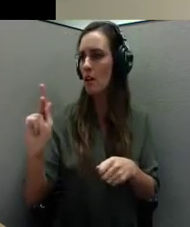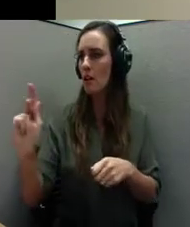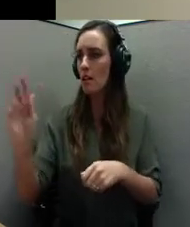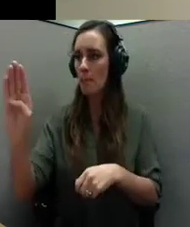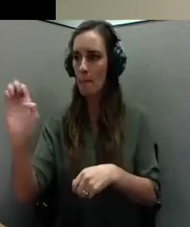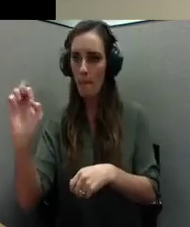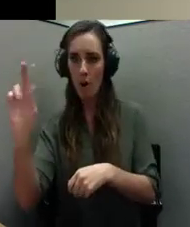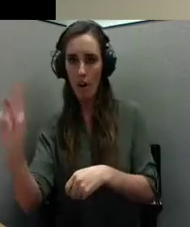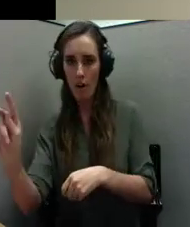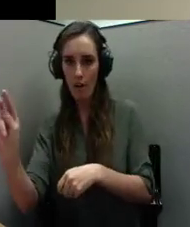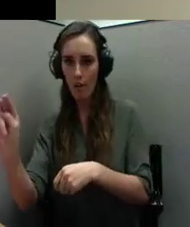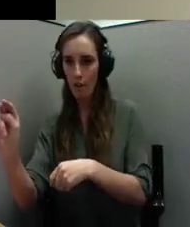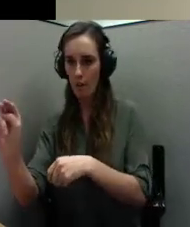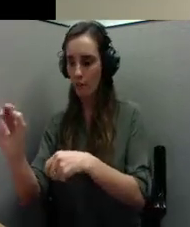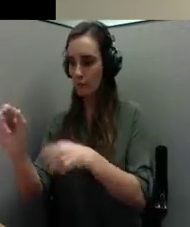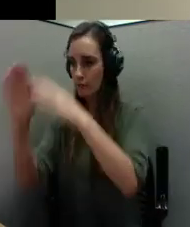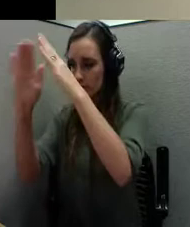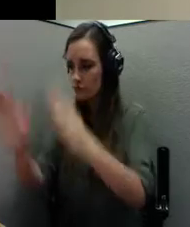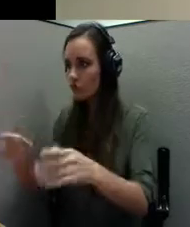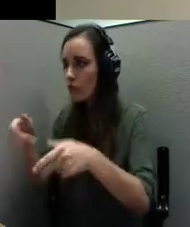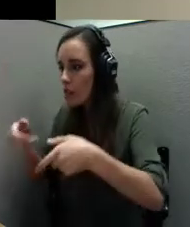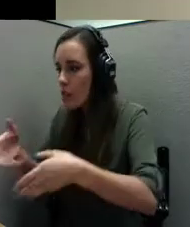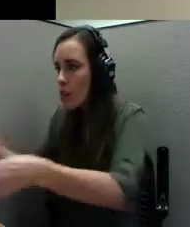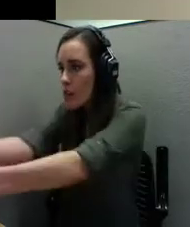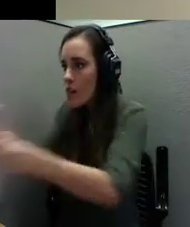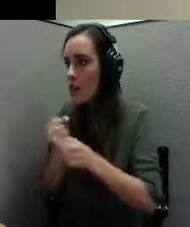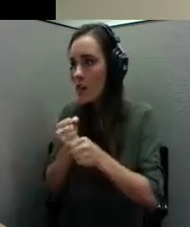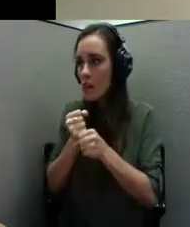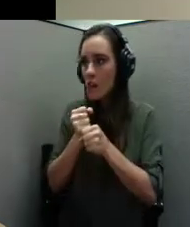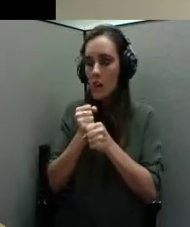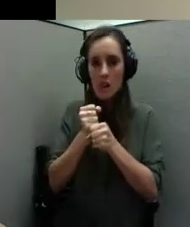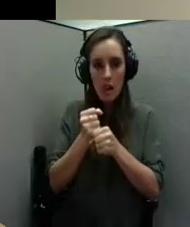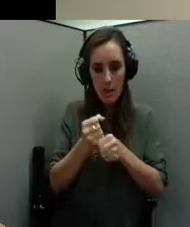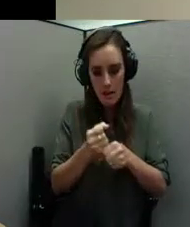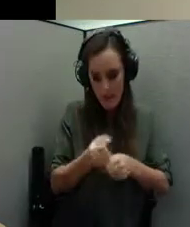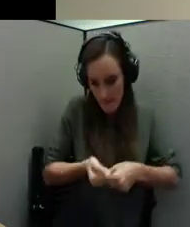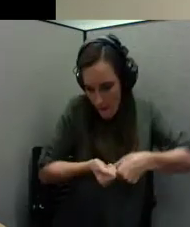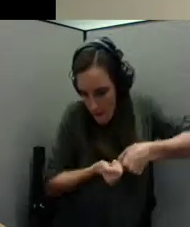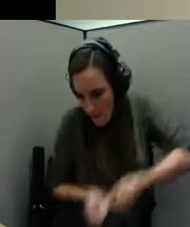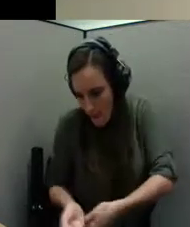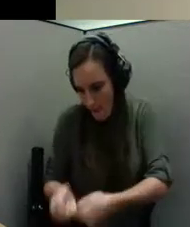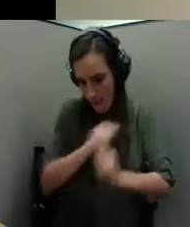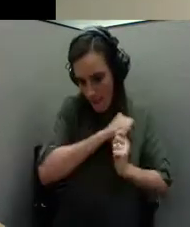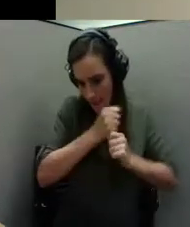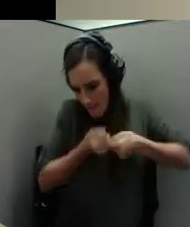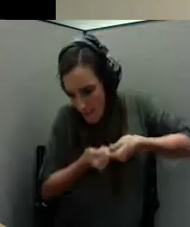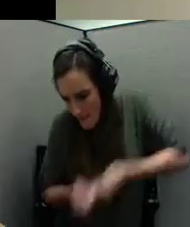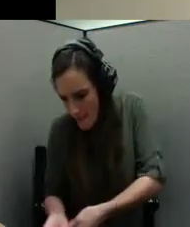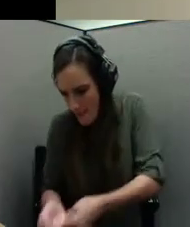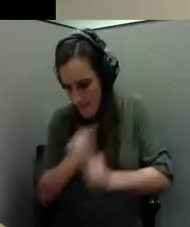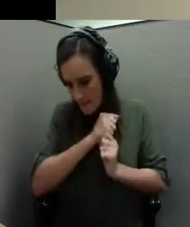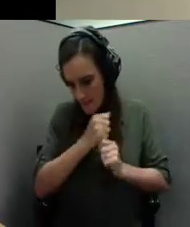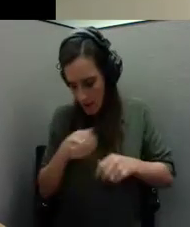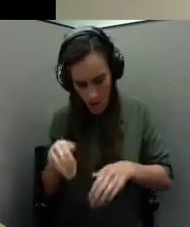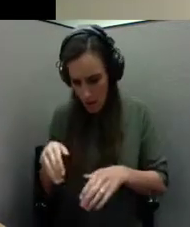to dig. He began to work and work until he hit